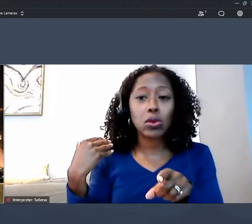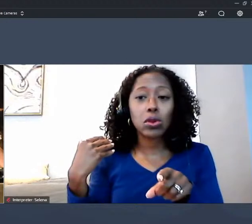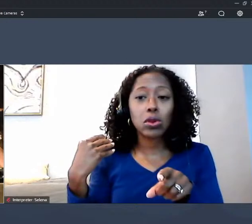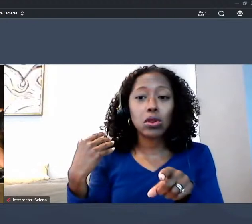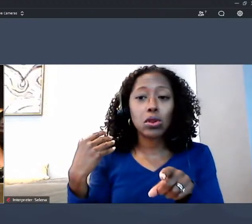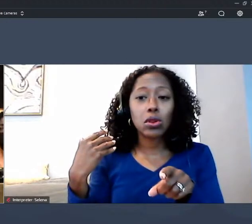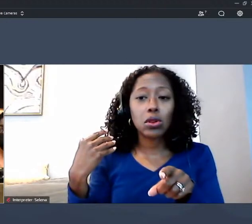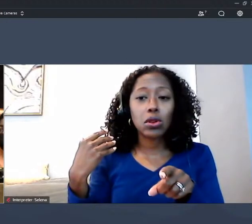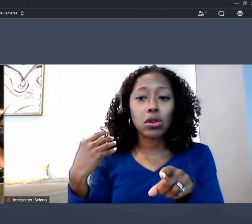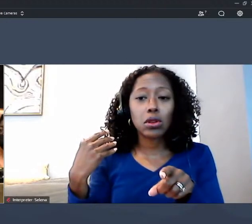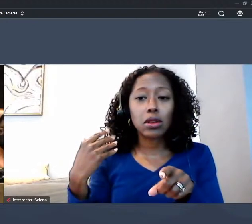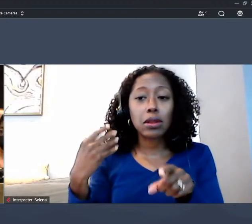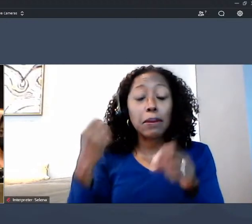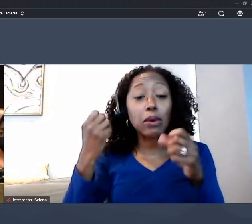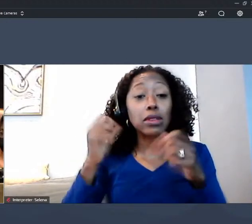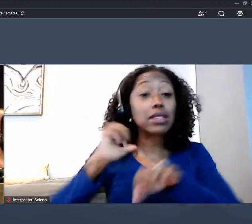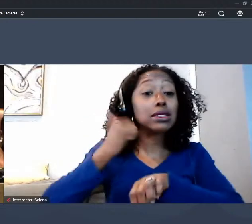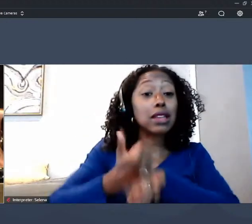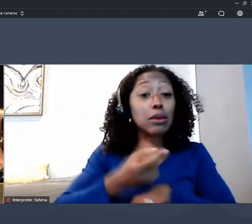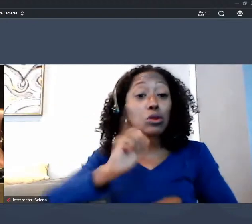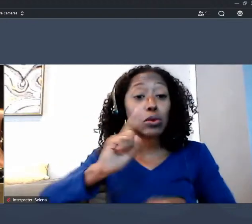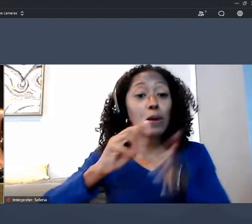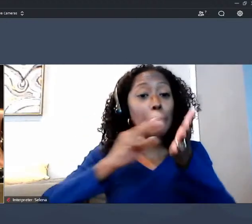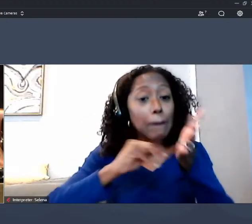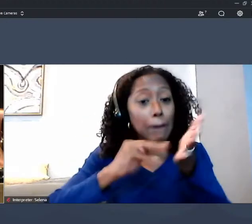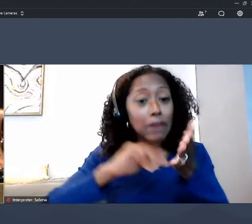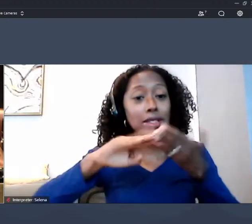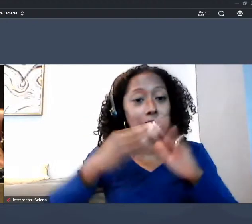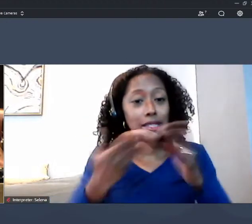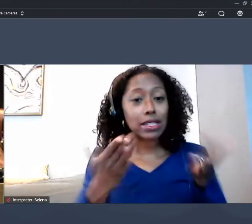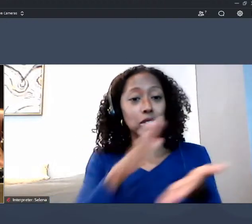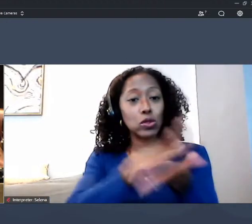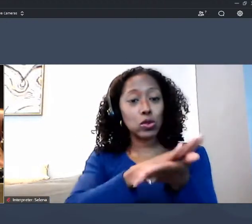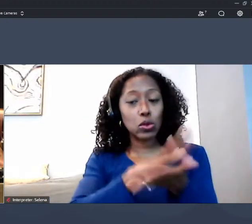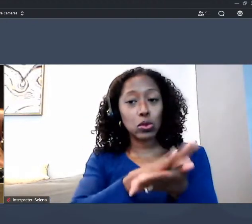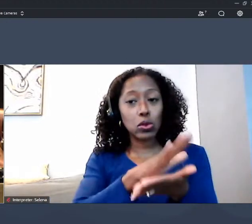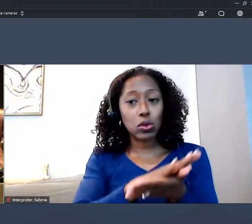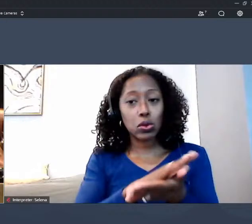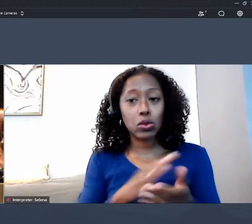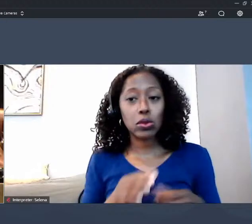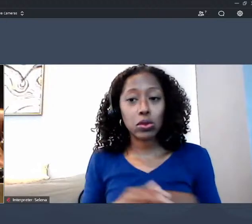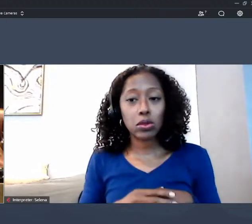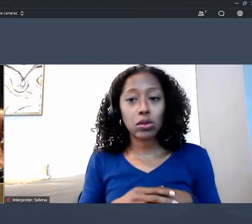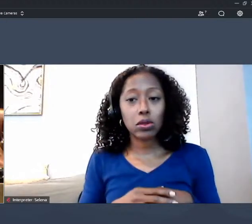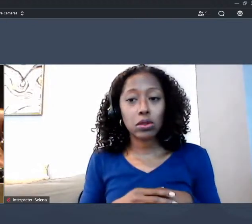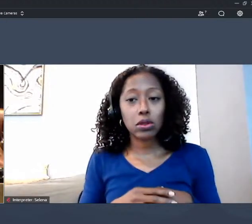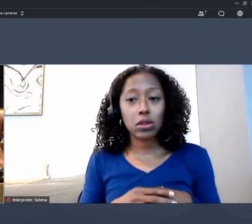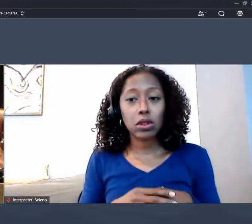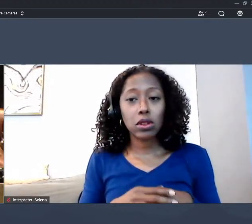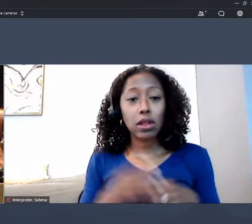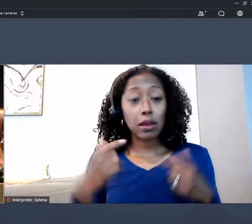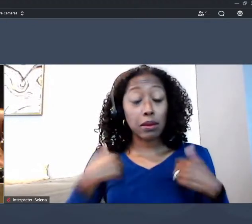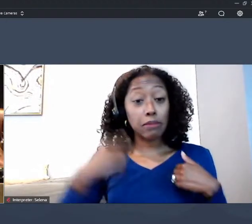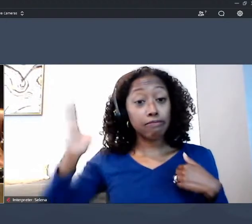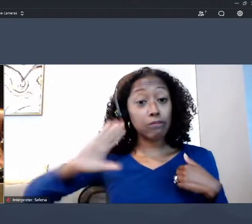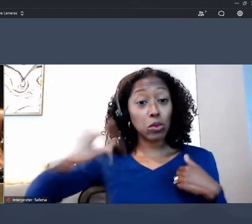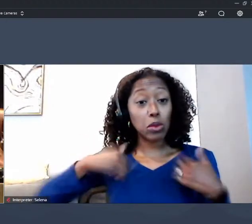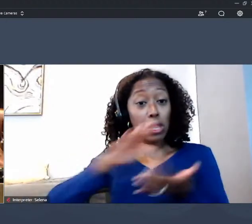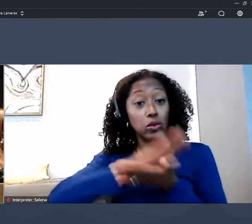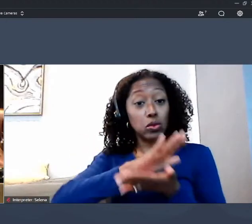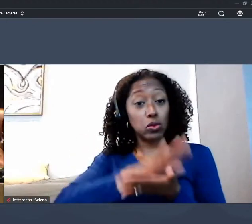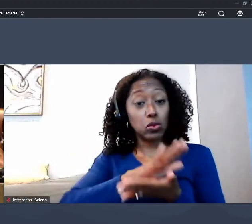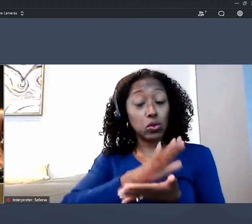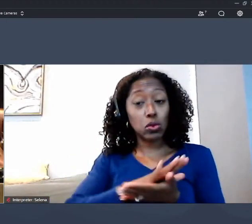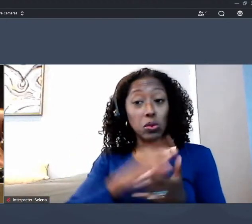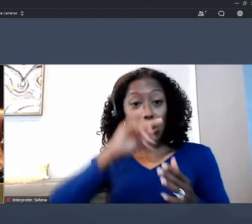set in Memphis City schools. And one of the things that took place, and when I was just a child in school, was